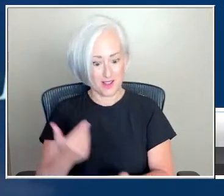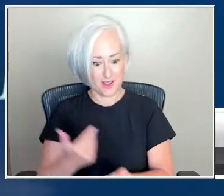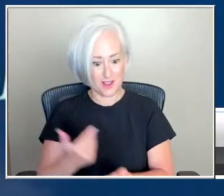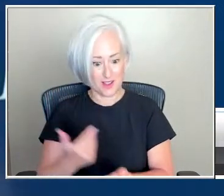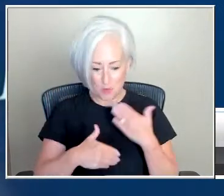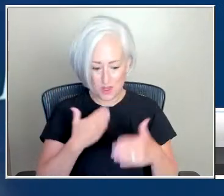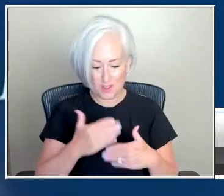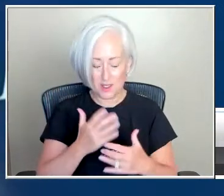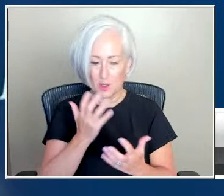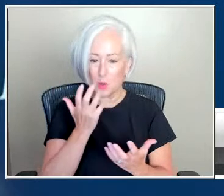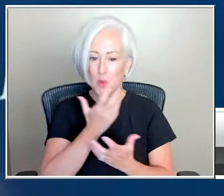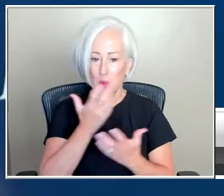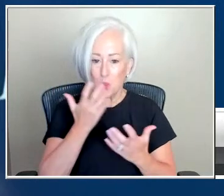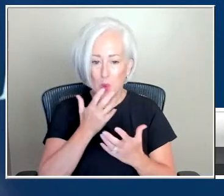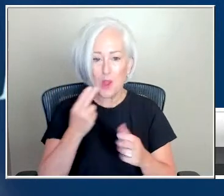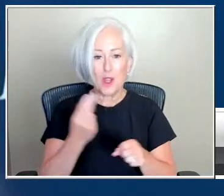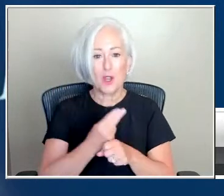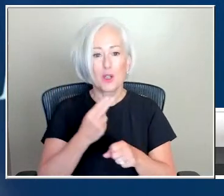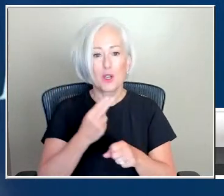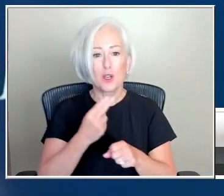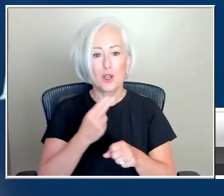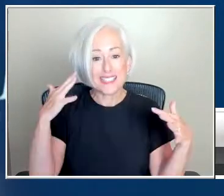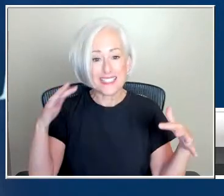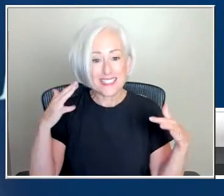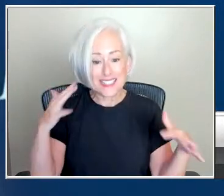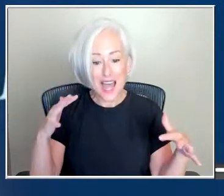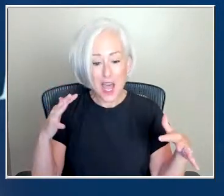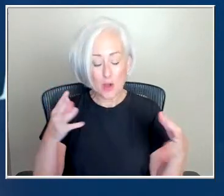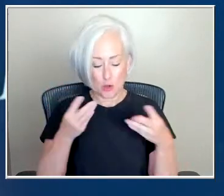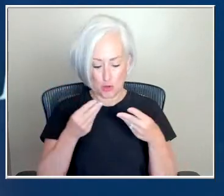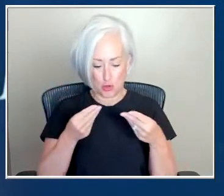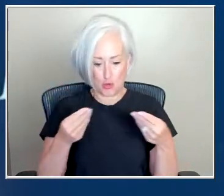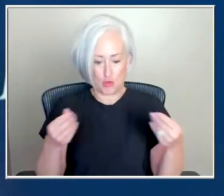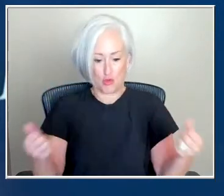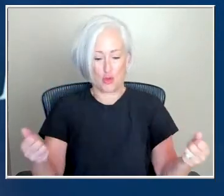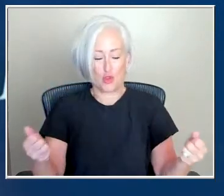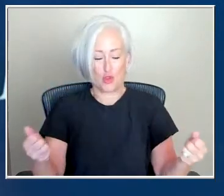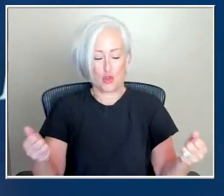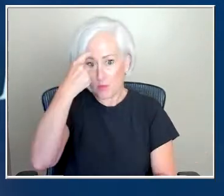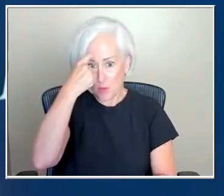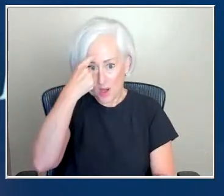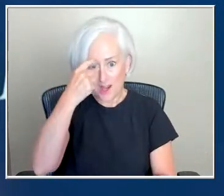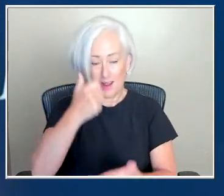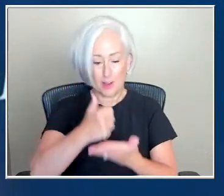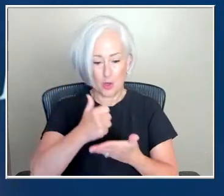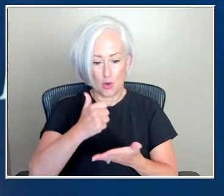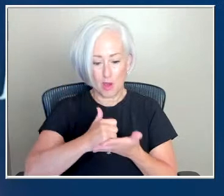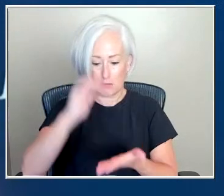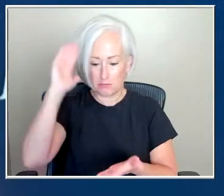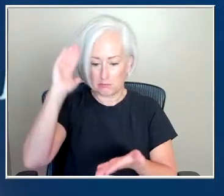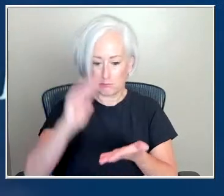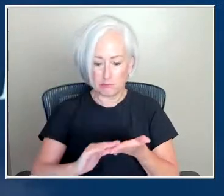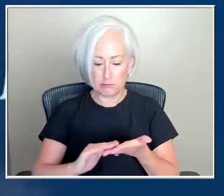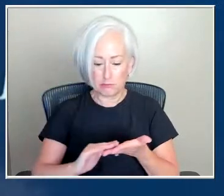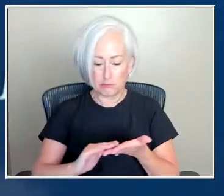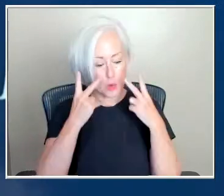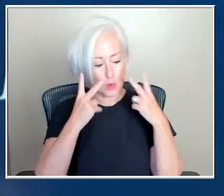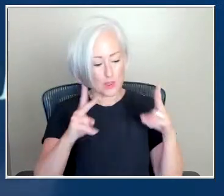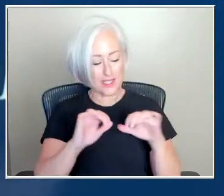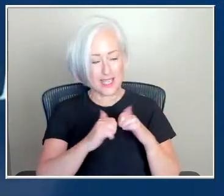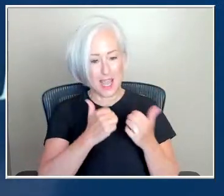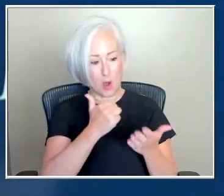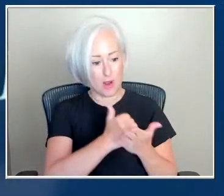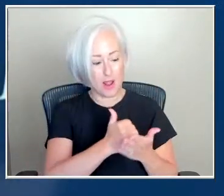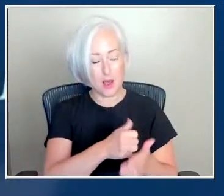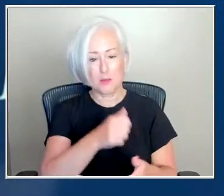brain, curing tremors in the process. Today, we will see how it helped a father and son. We'll hear from a woman who got the procedure and now